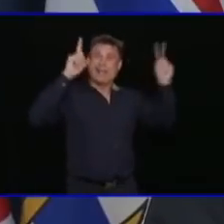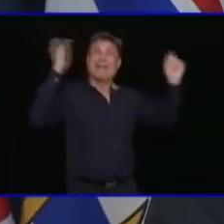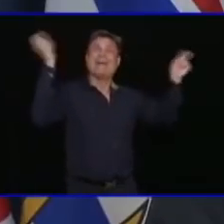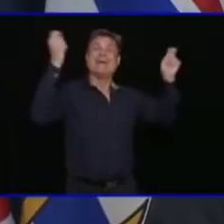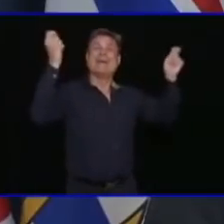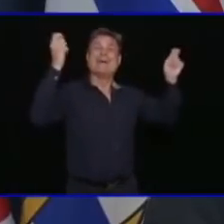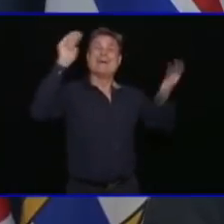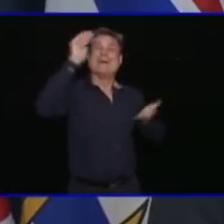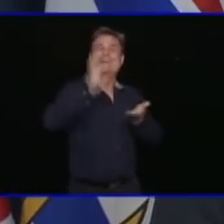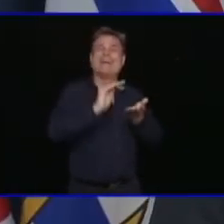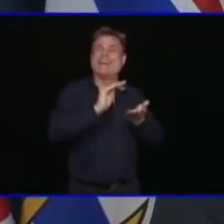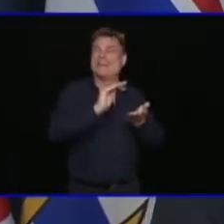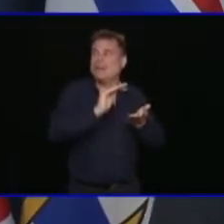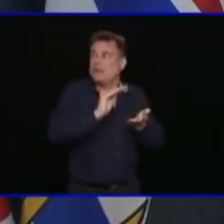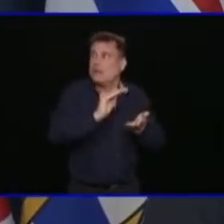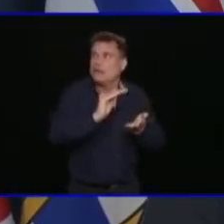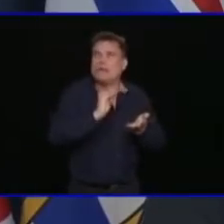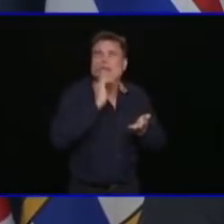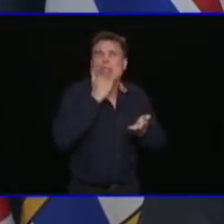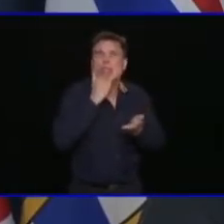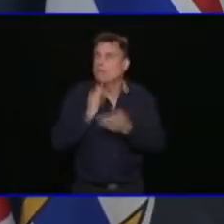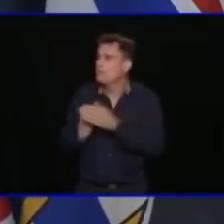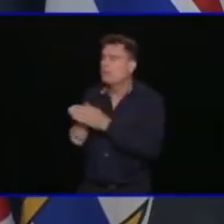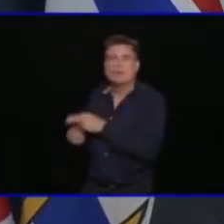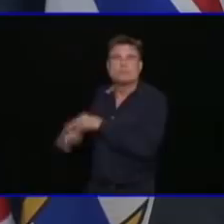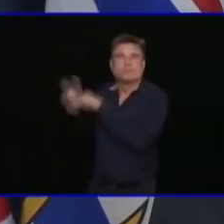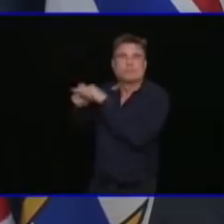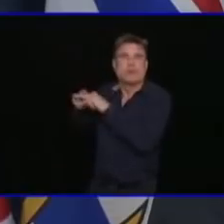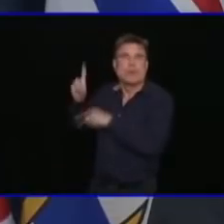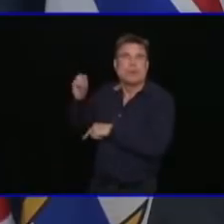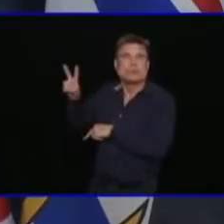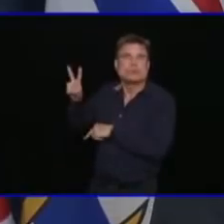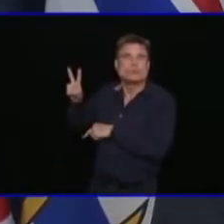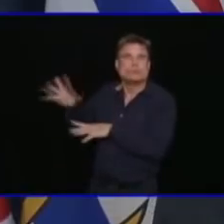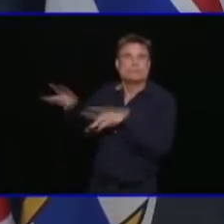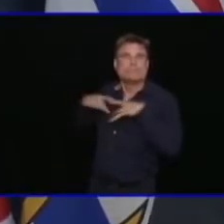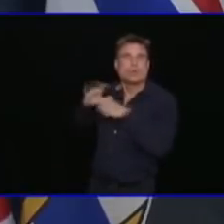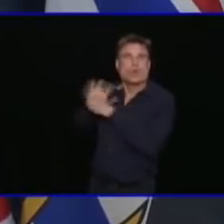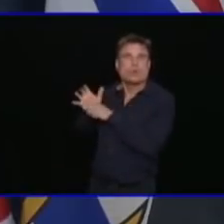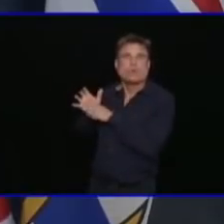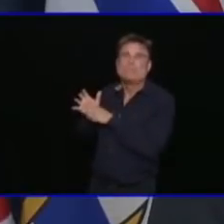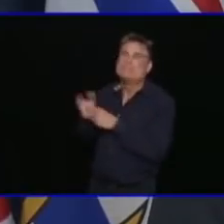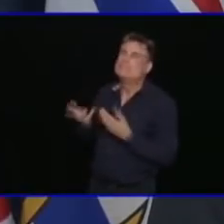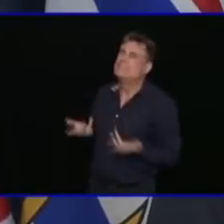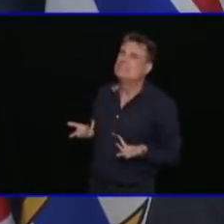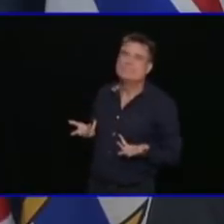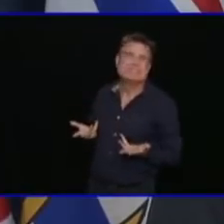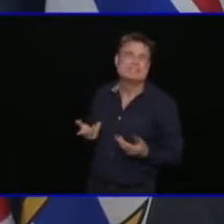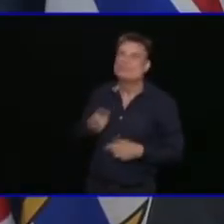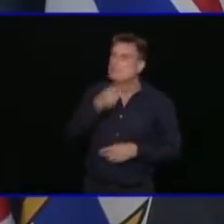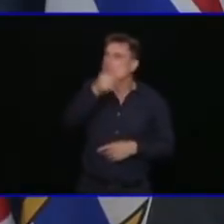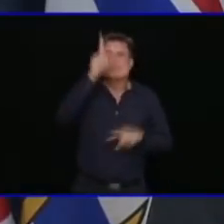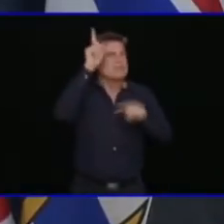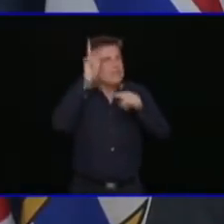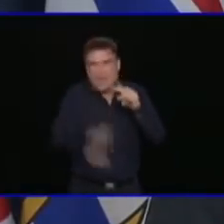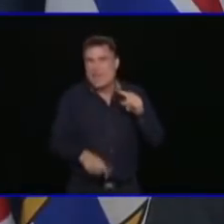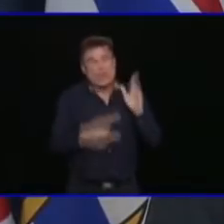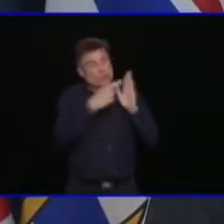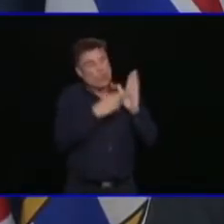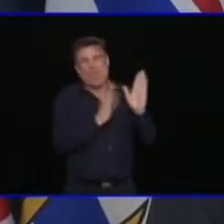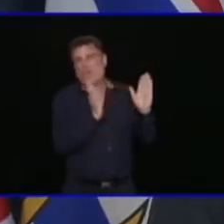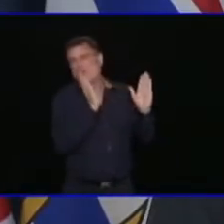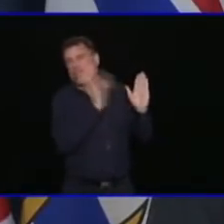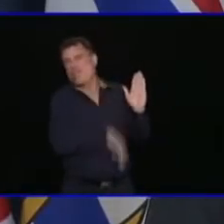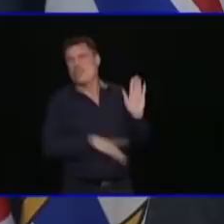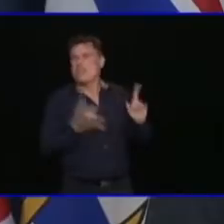our focus waver, and our commitment slip. You cannot barter with COVID-19. In BC, our drive to